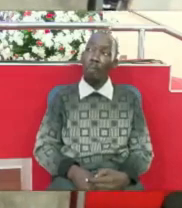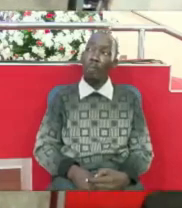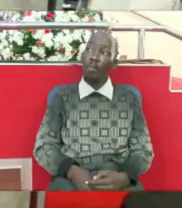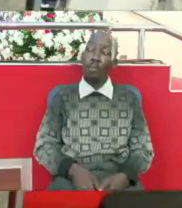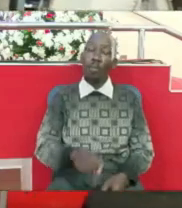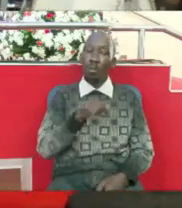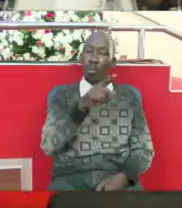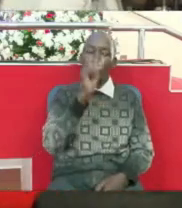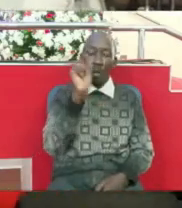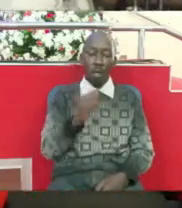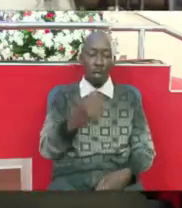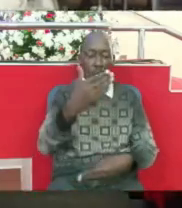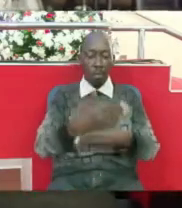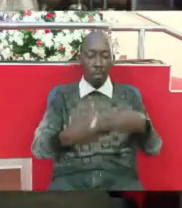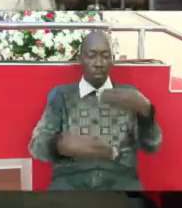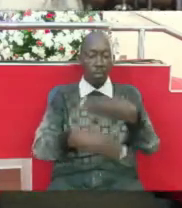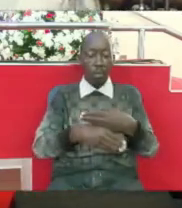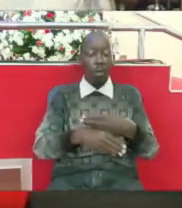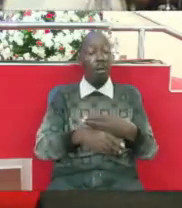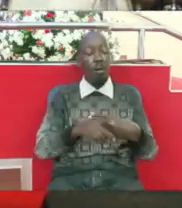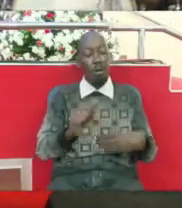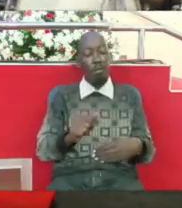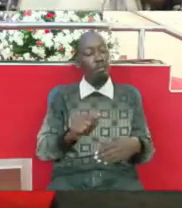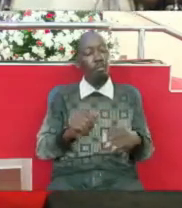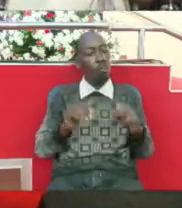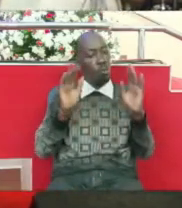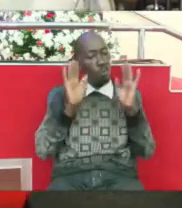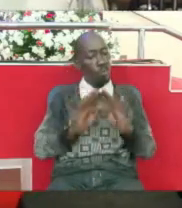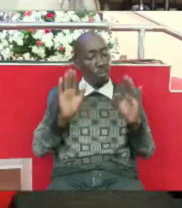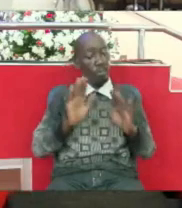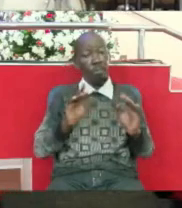you can build a better miracle.